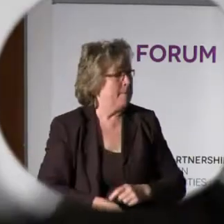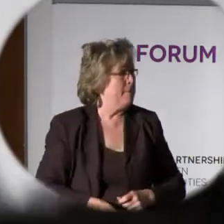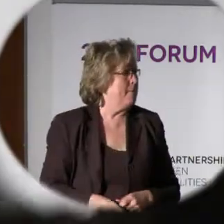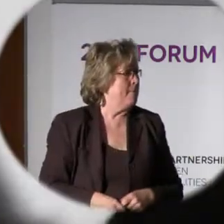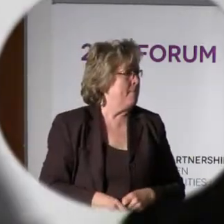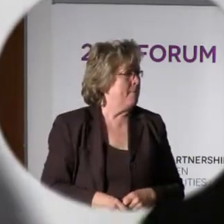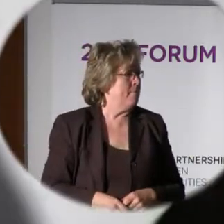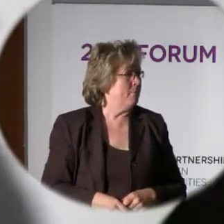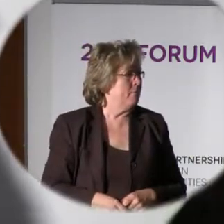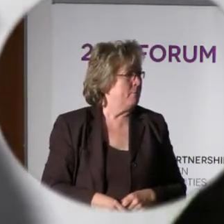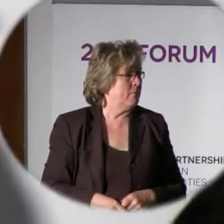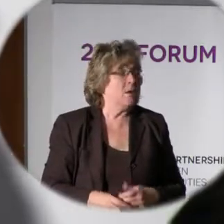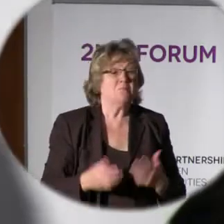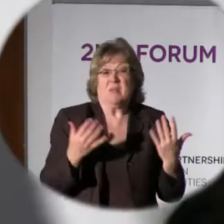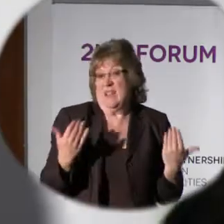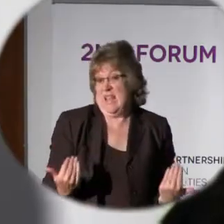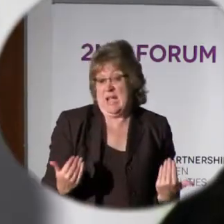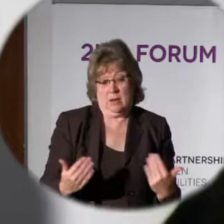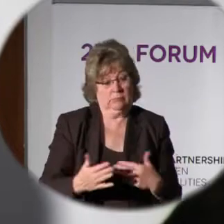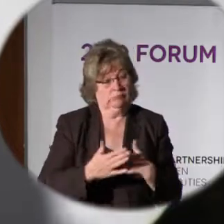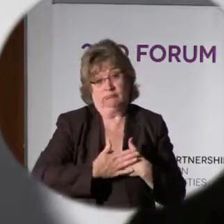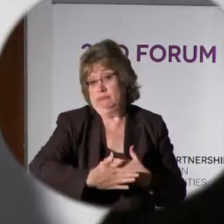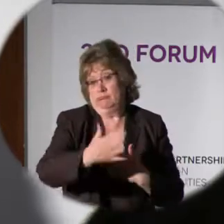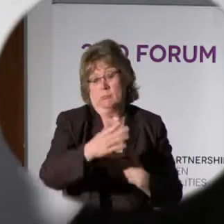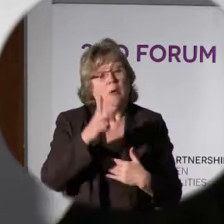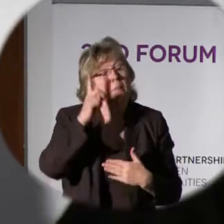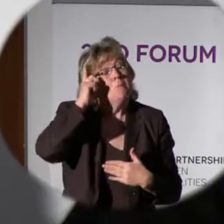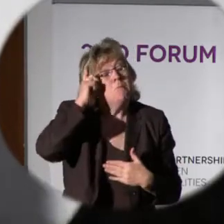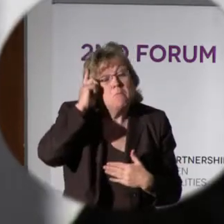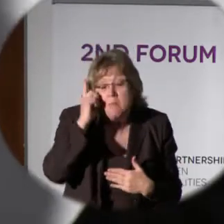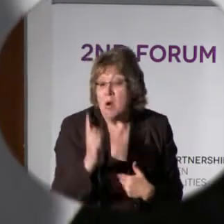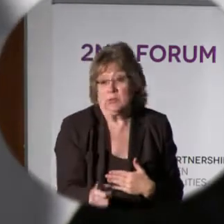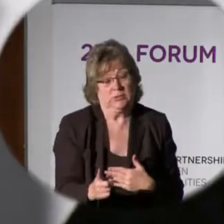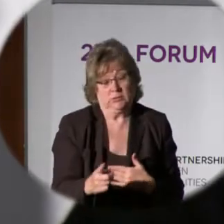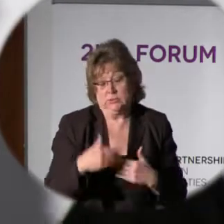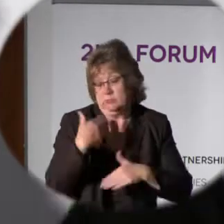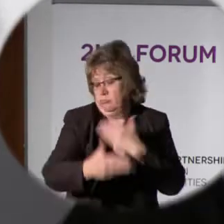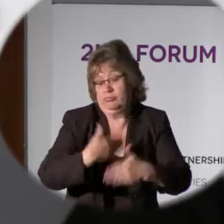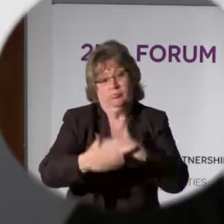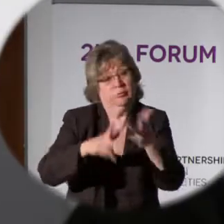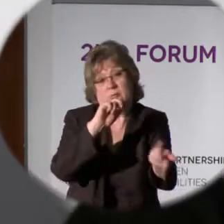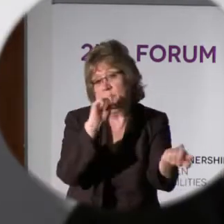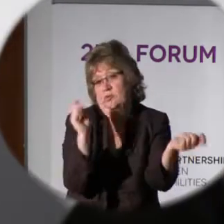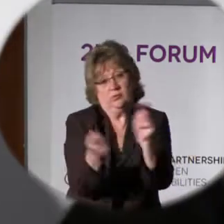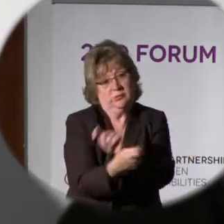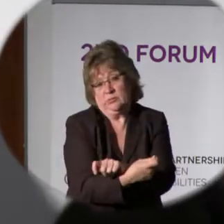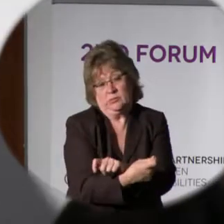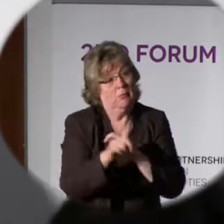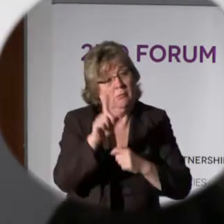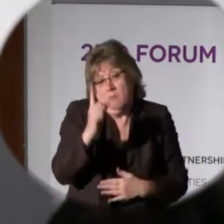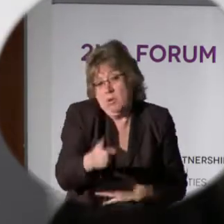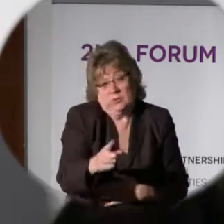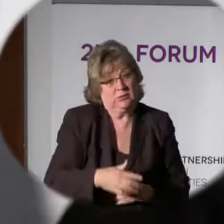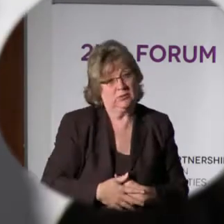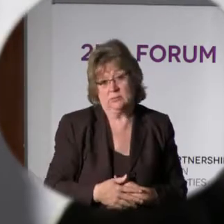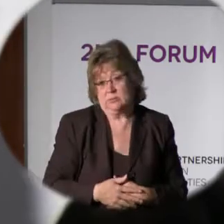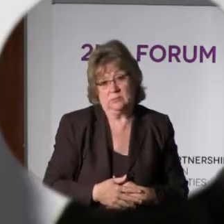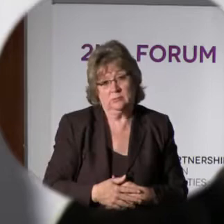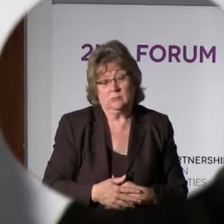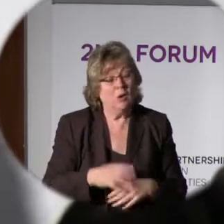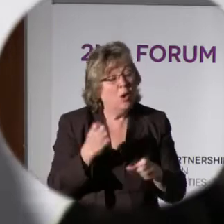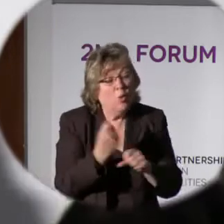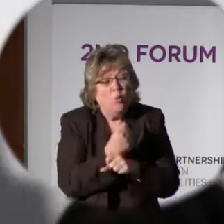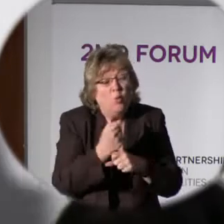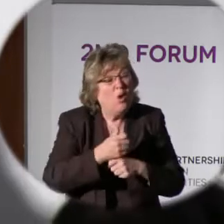moral imperative to move forward without hesitation. Much still remains to be done to ensure